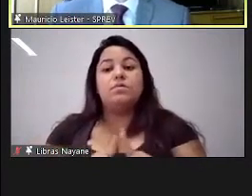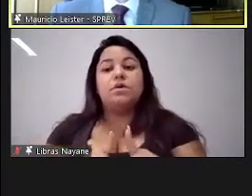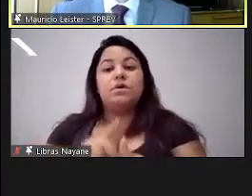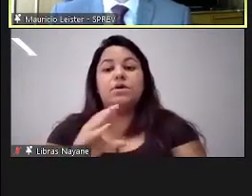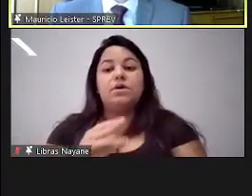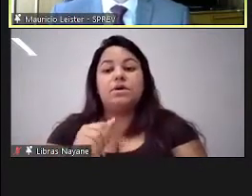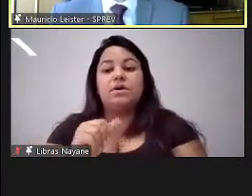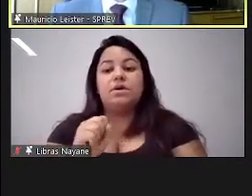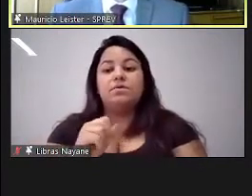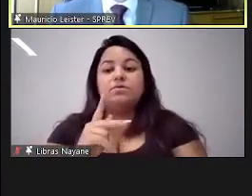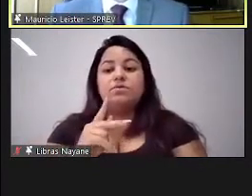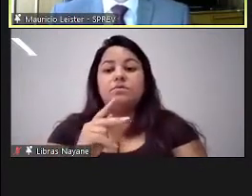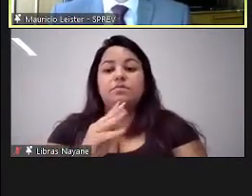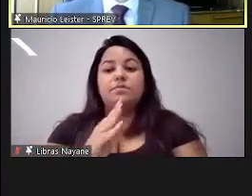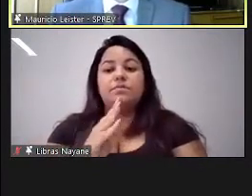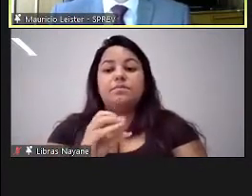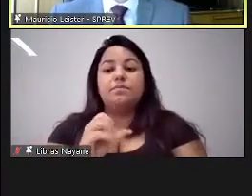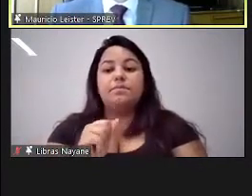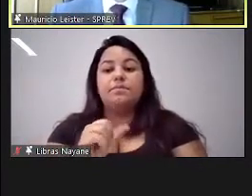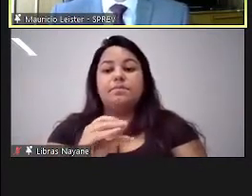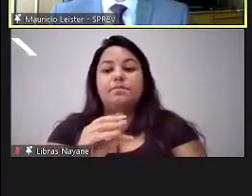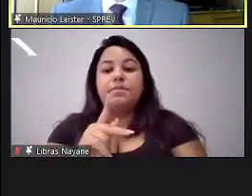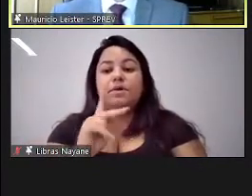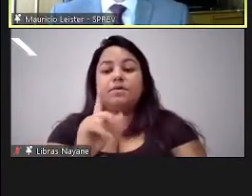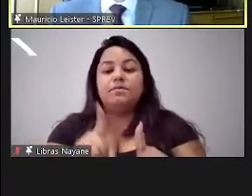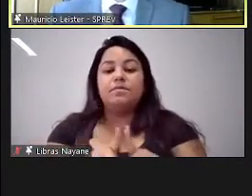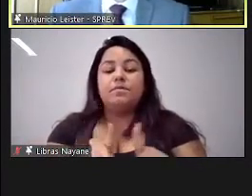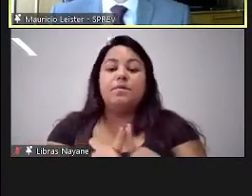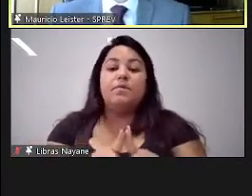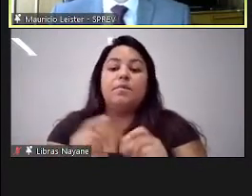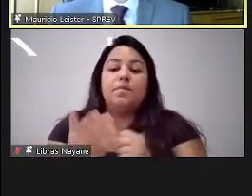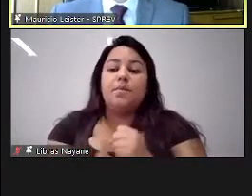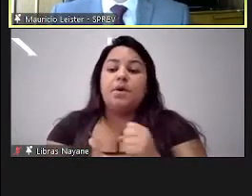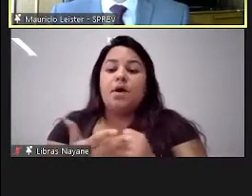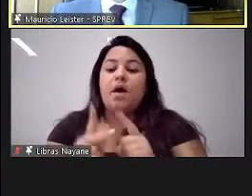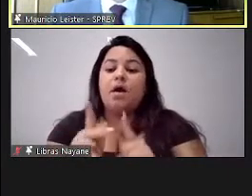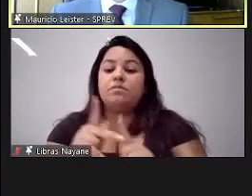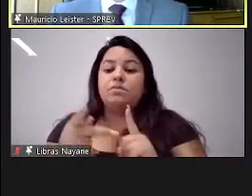So it's like providing